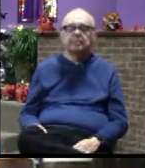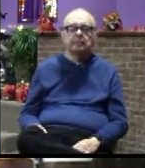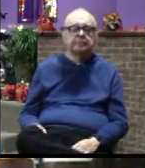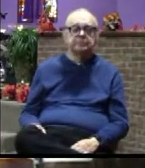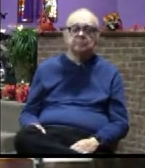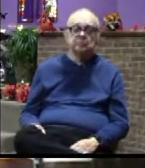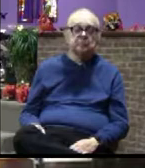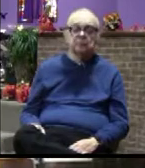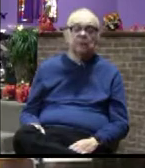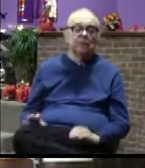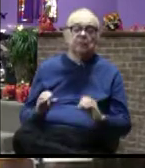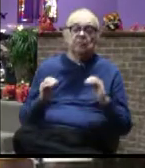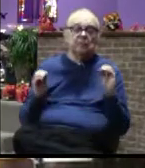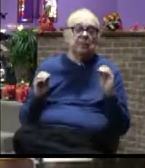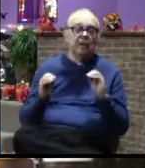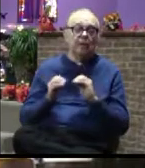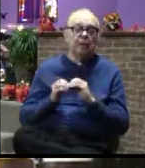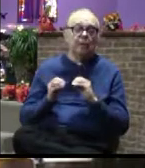and that's as far as it goes